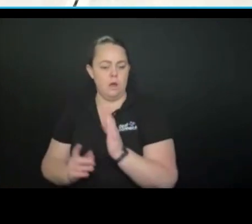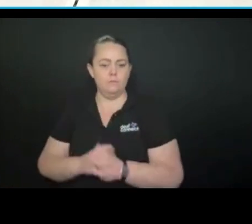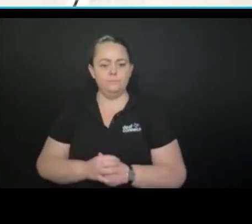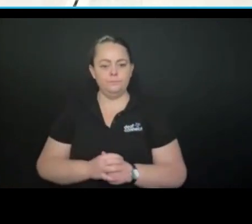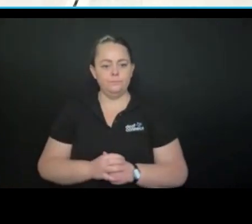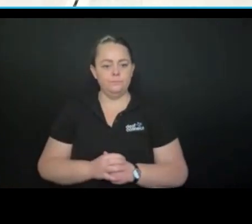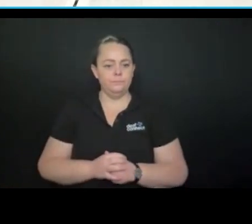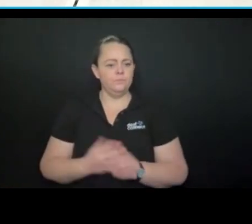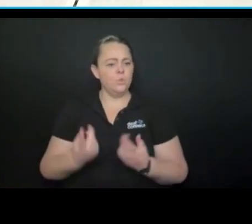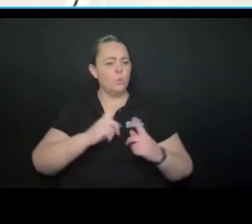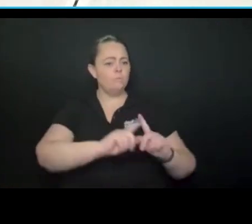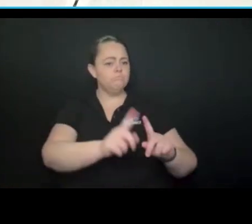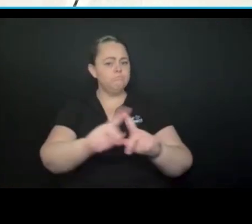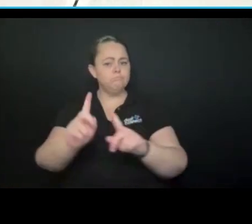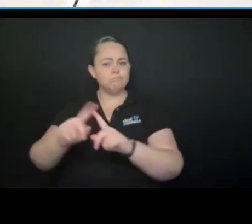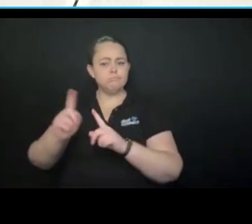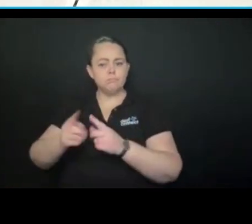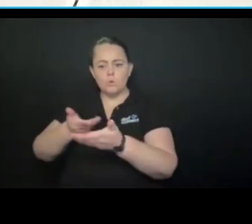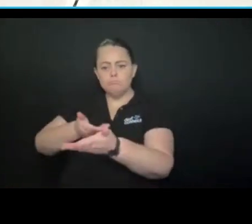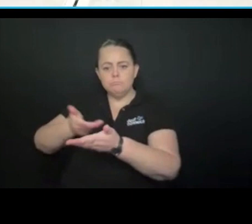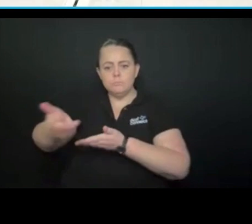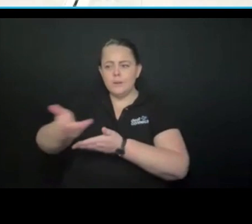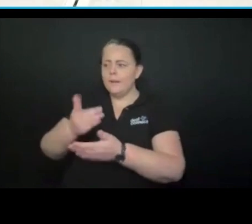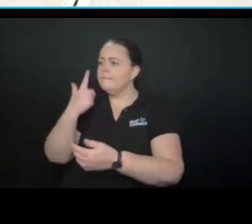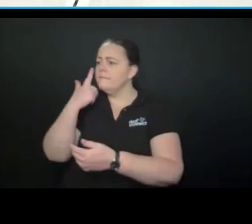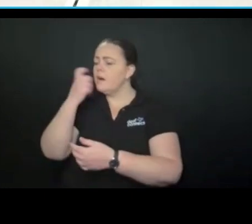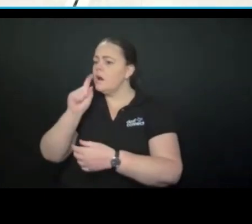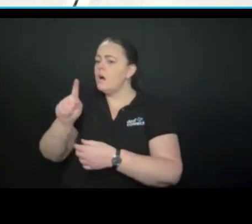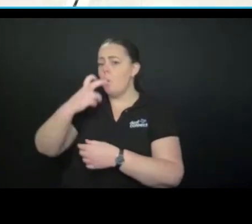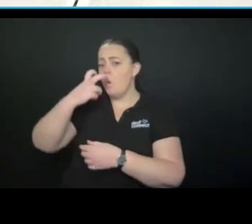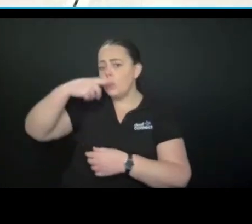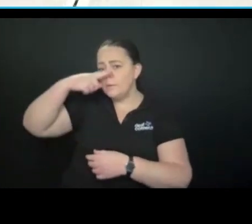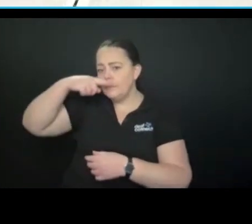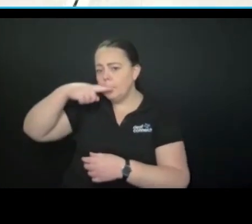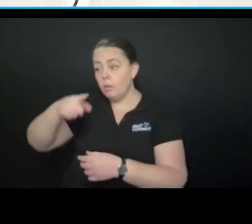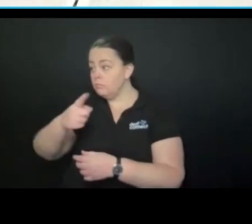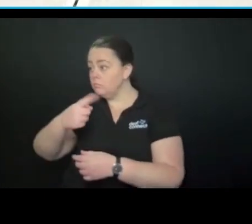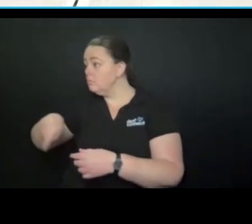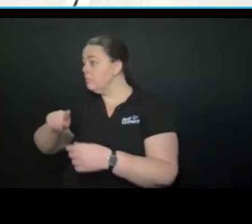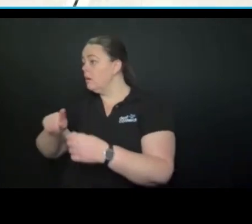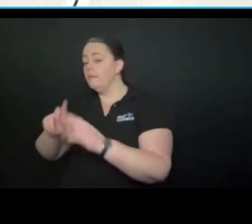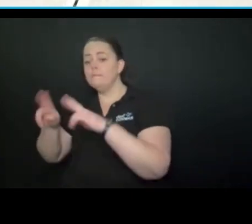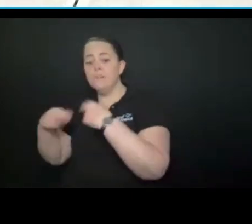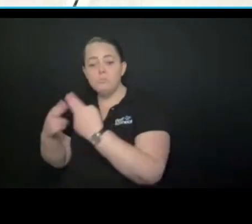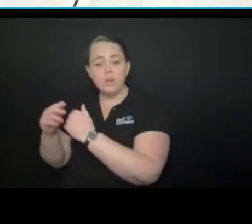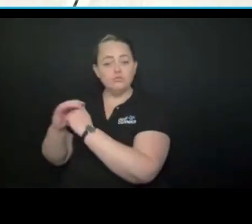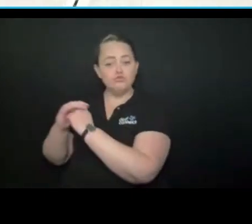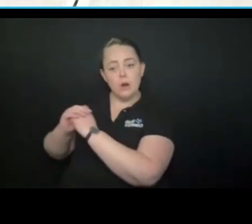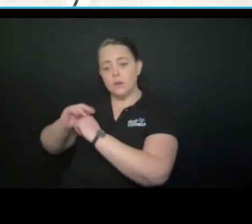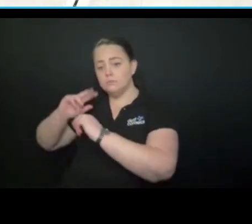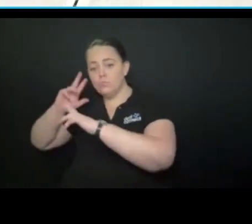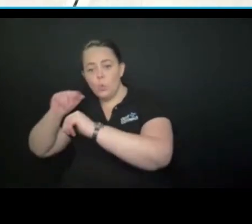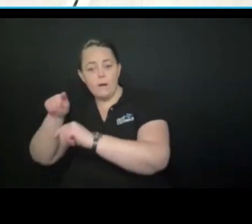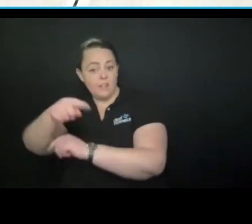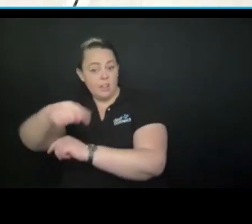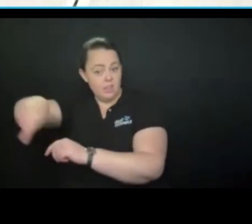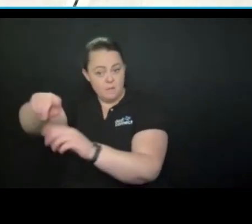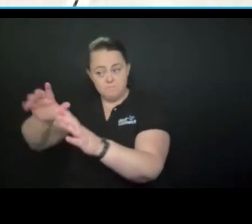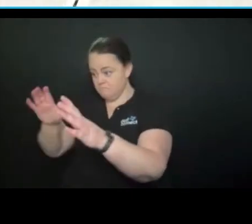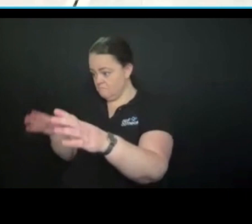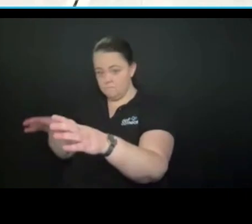which areas of care are important to older Australians and their representatives, as well as providers and stakeholders more broadly.